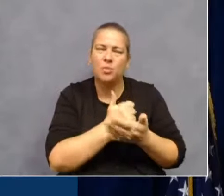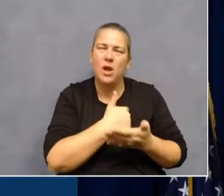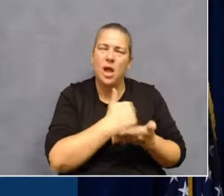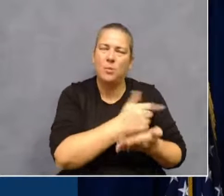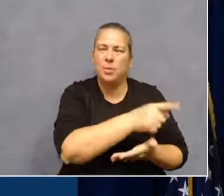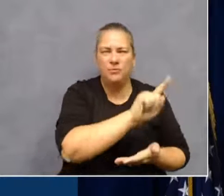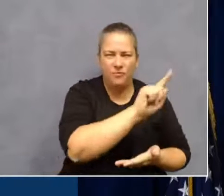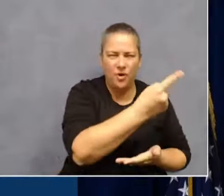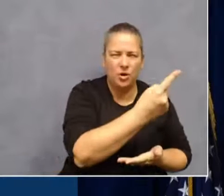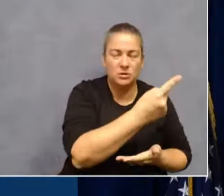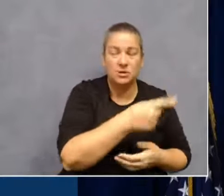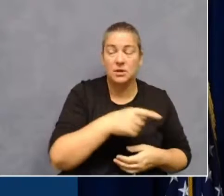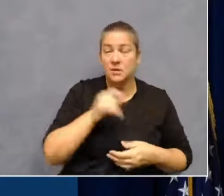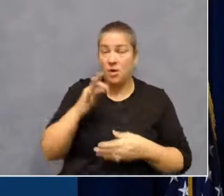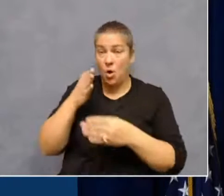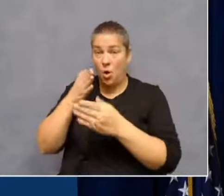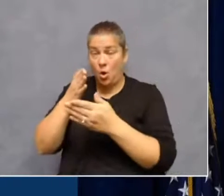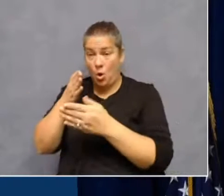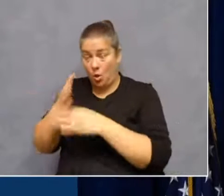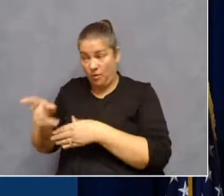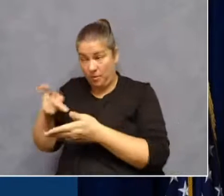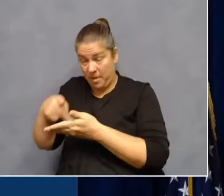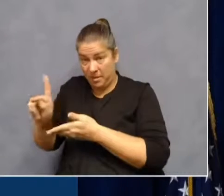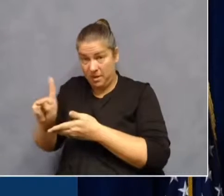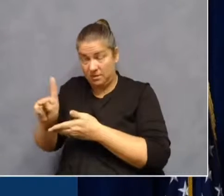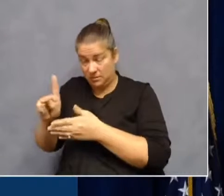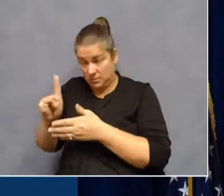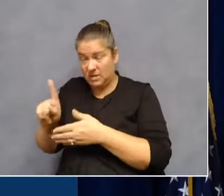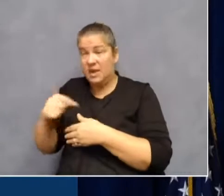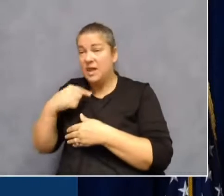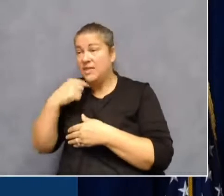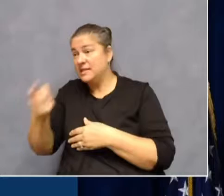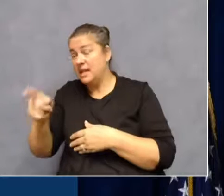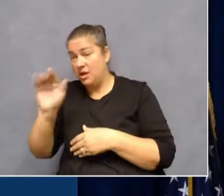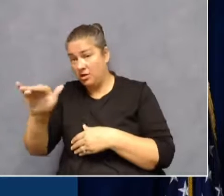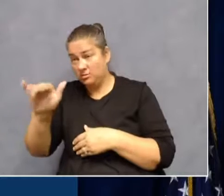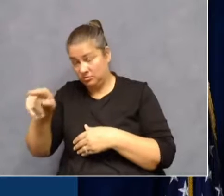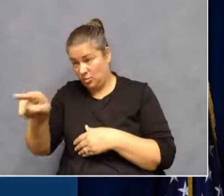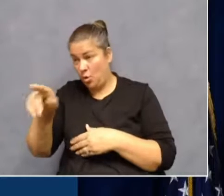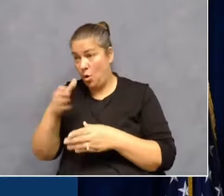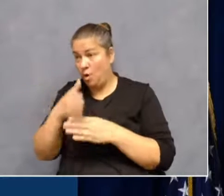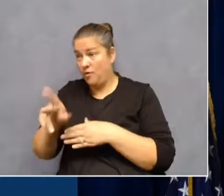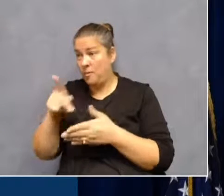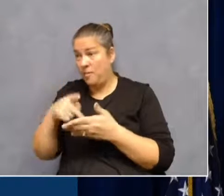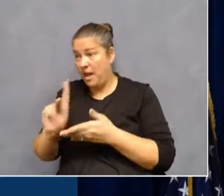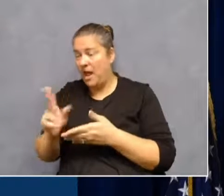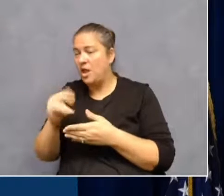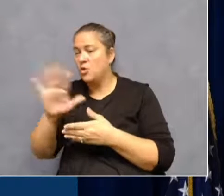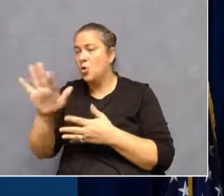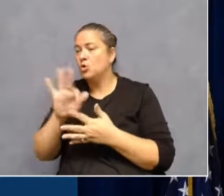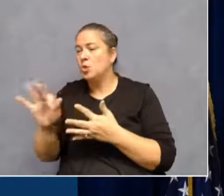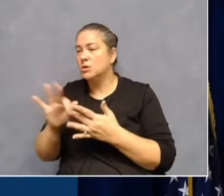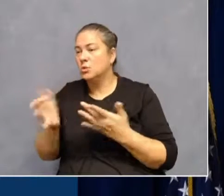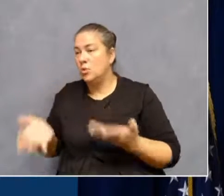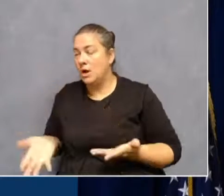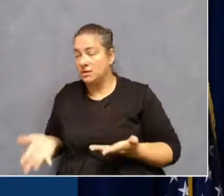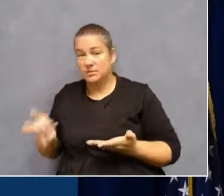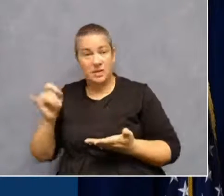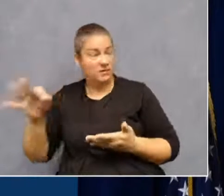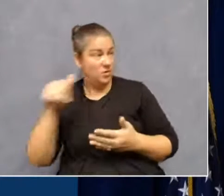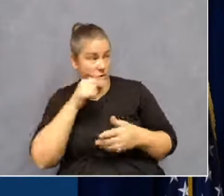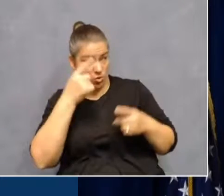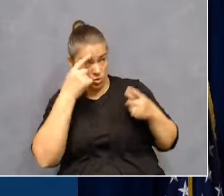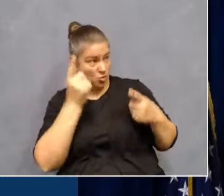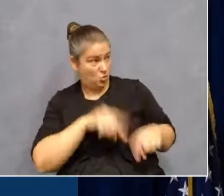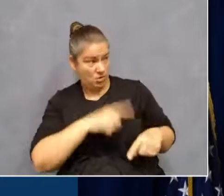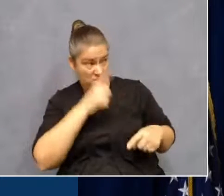are determined, OUI notifies the claimant about the overpayment amount and the options. And a claimant who doesn't agree with the overpayment